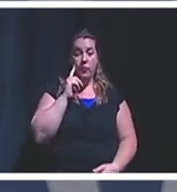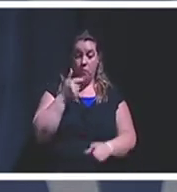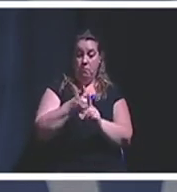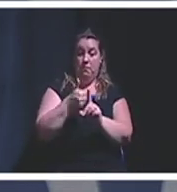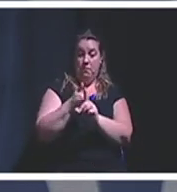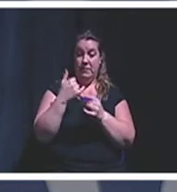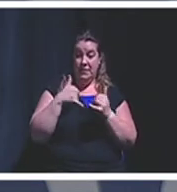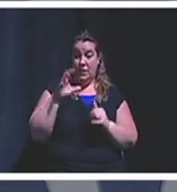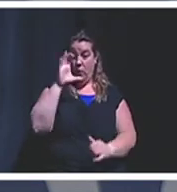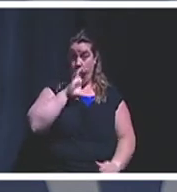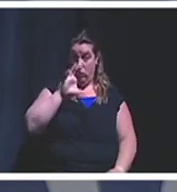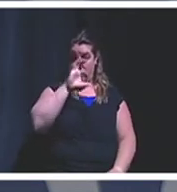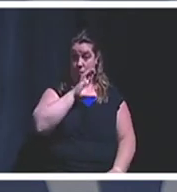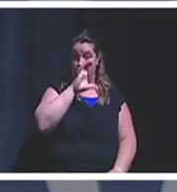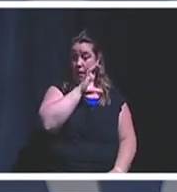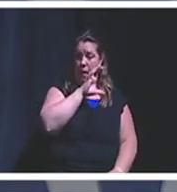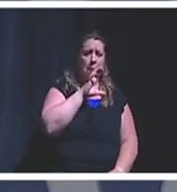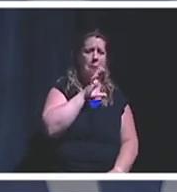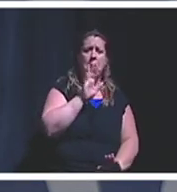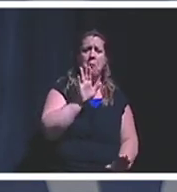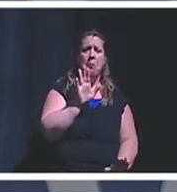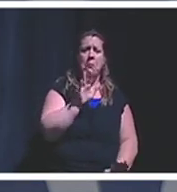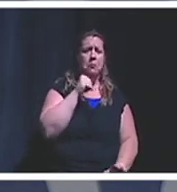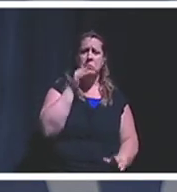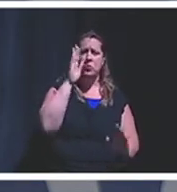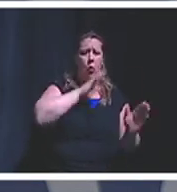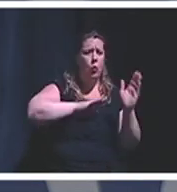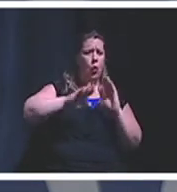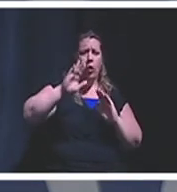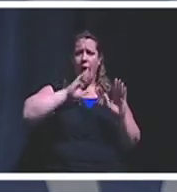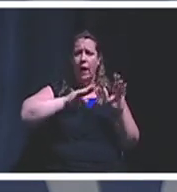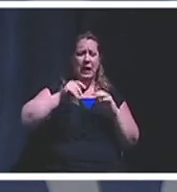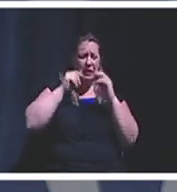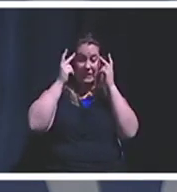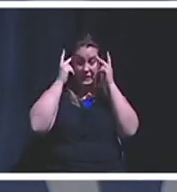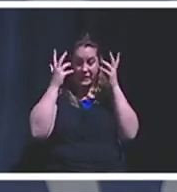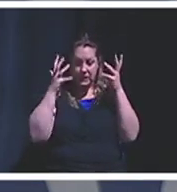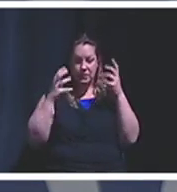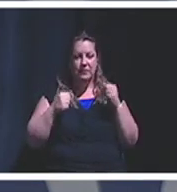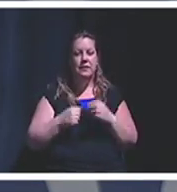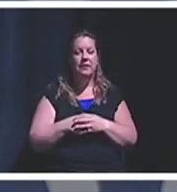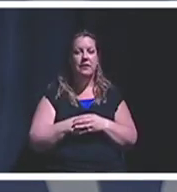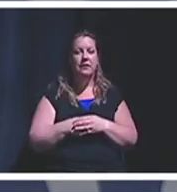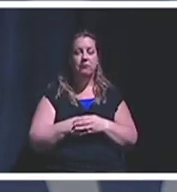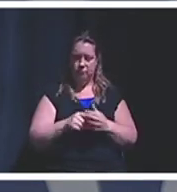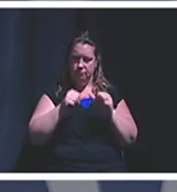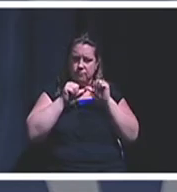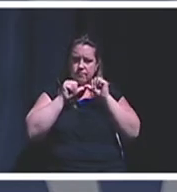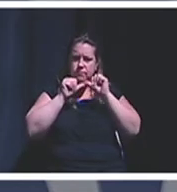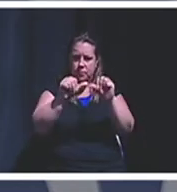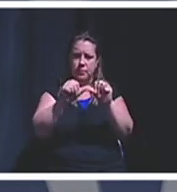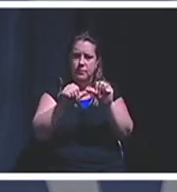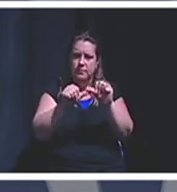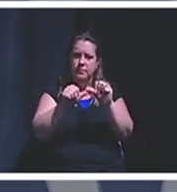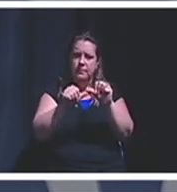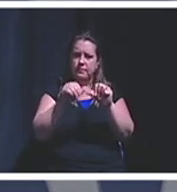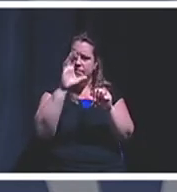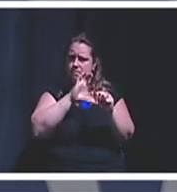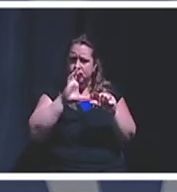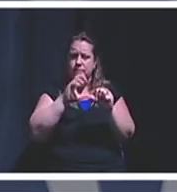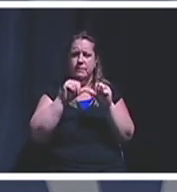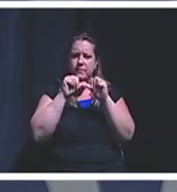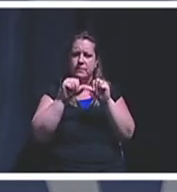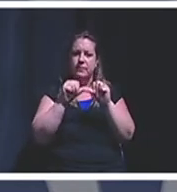looking, do not worry and fret. Just forge ahead, knowing that the